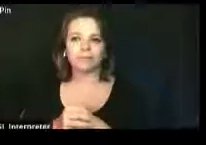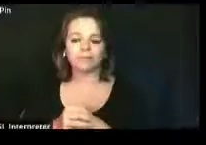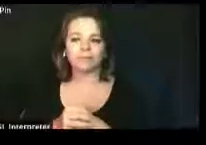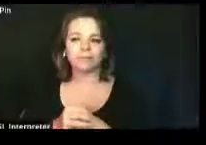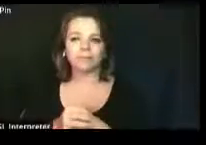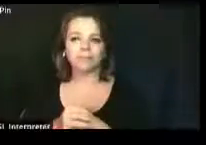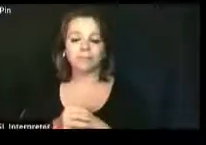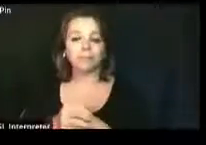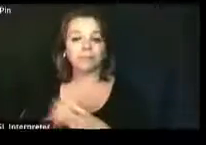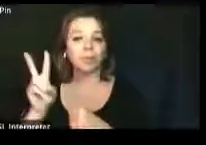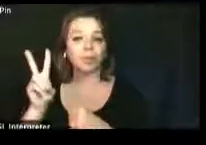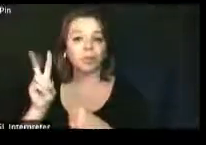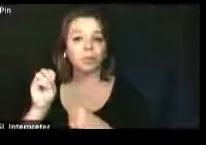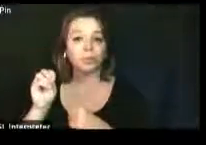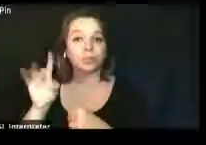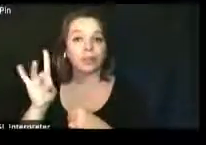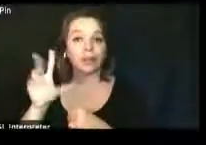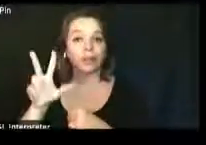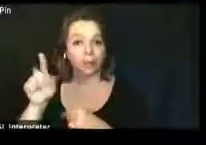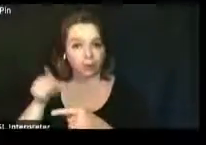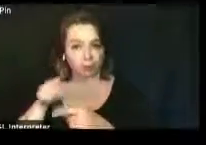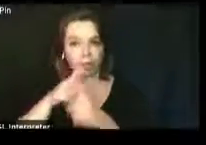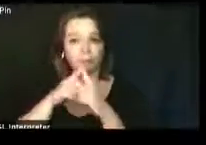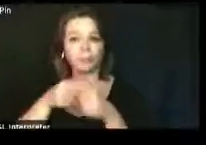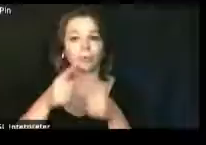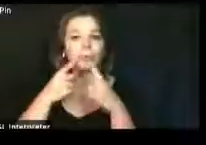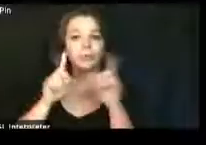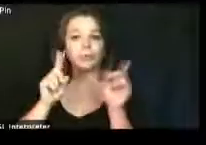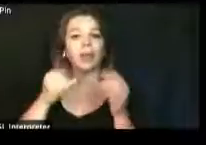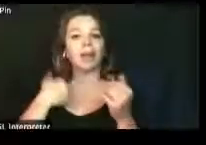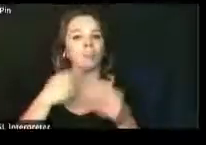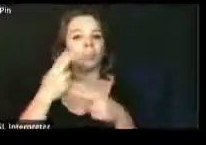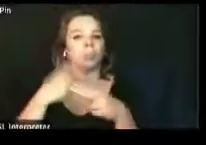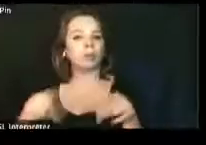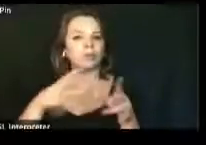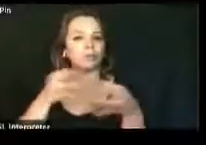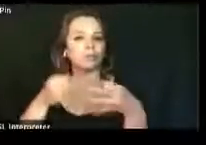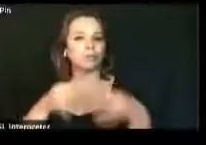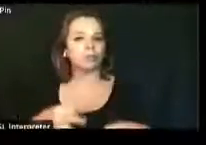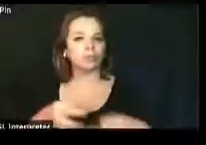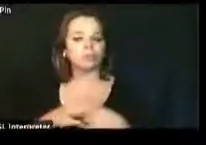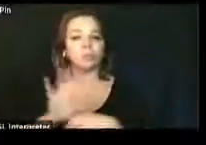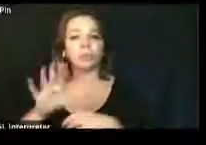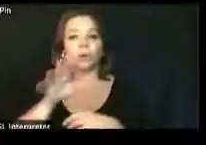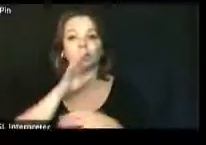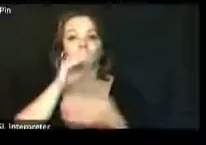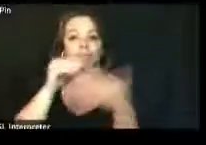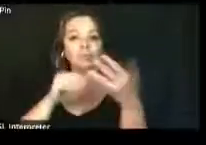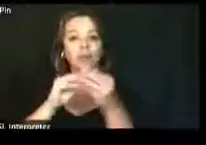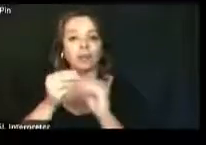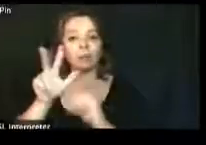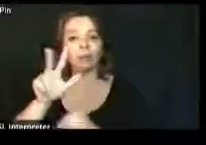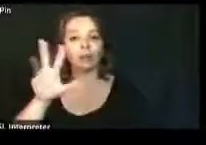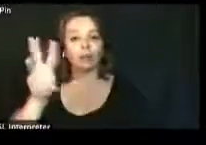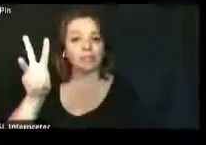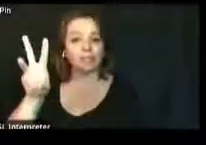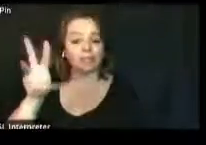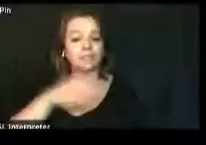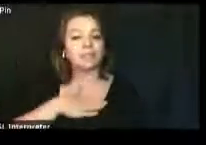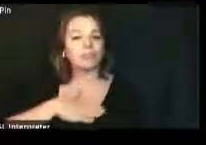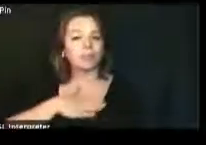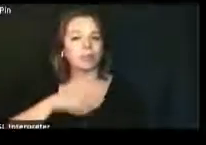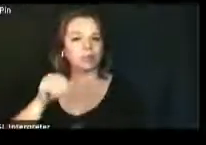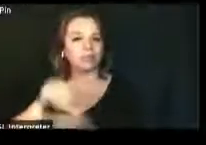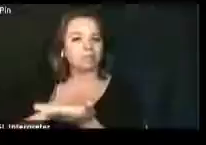Caller 2083, you are unmuted. I have a couple of brief instructions for you. Your speaker order number will be number 36. If you'll please make note of